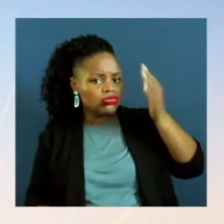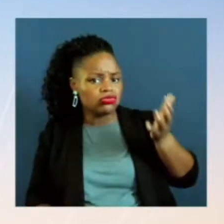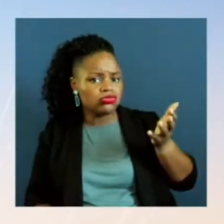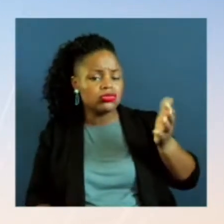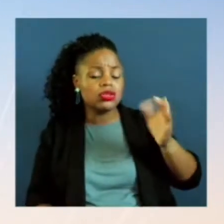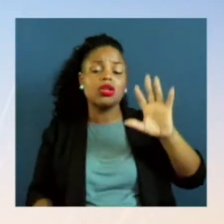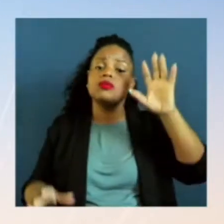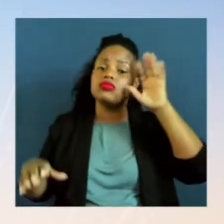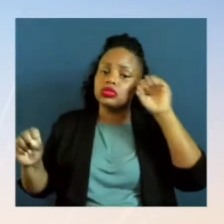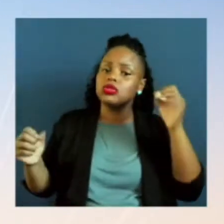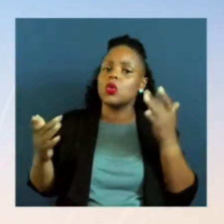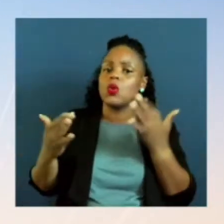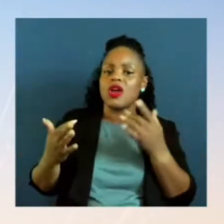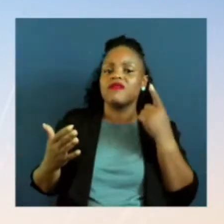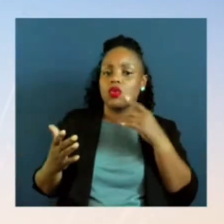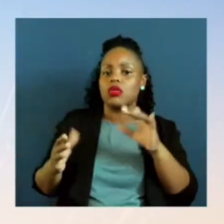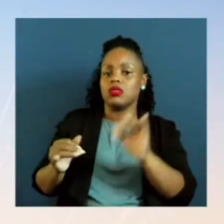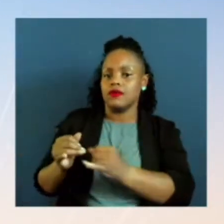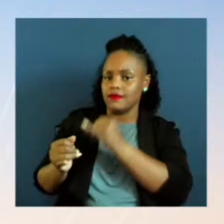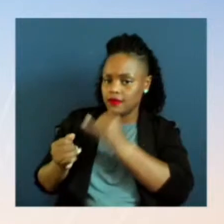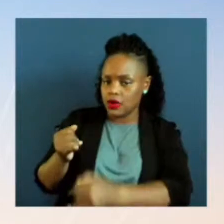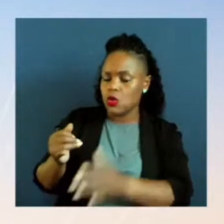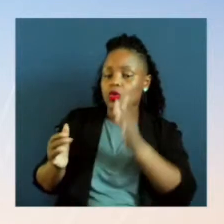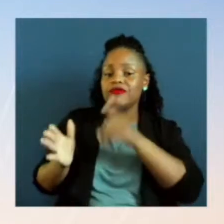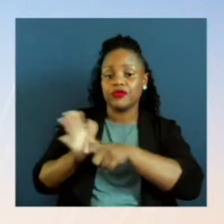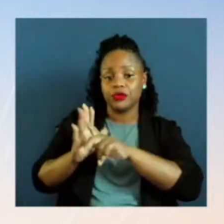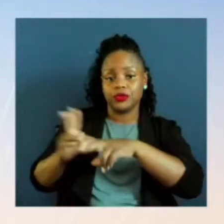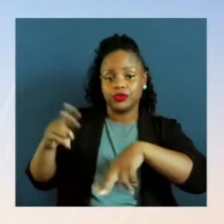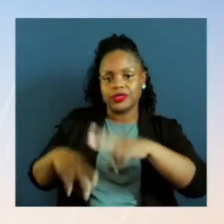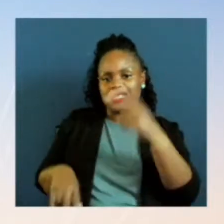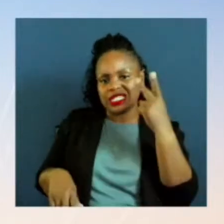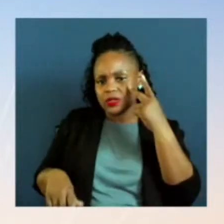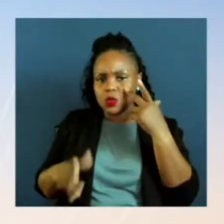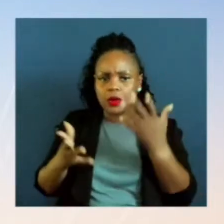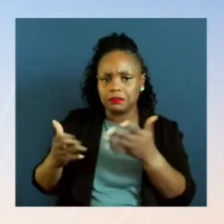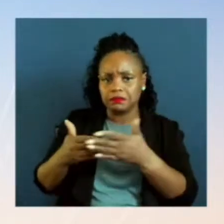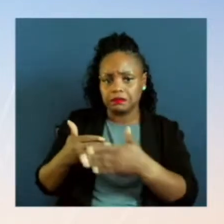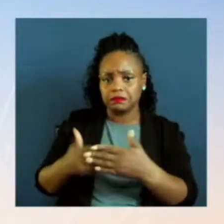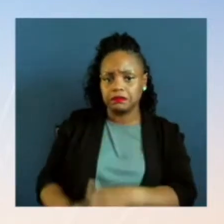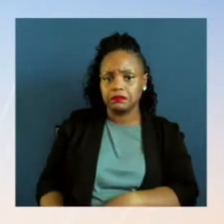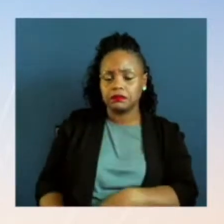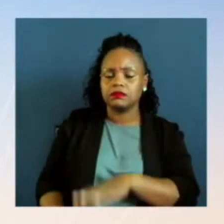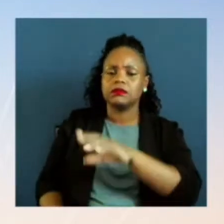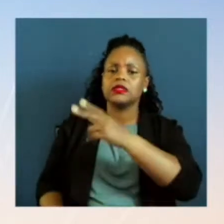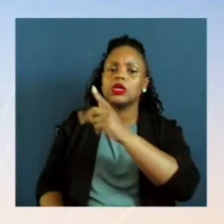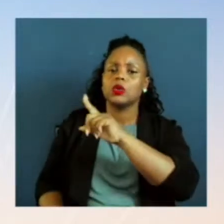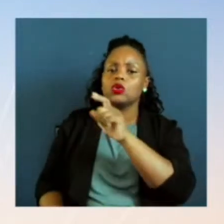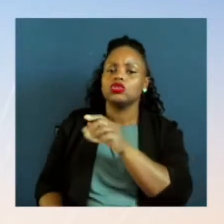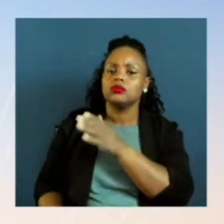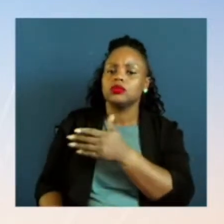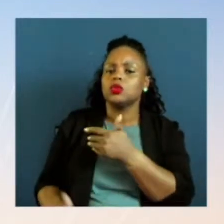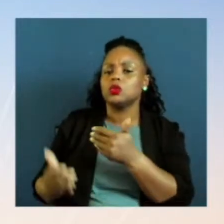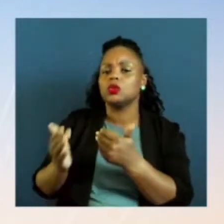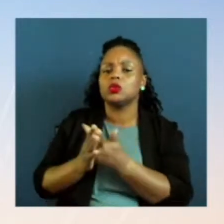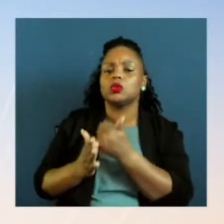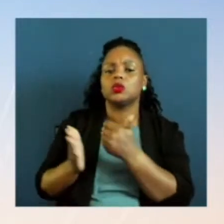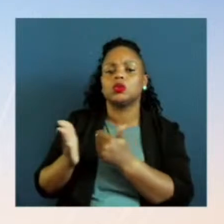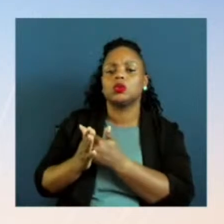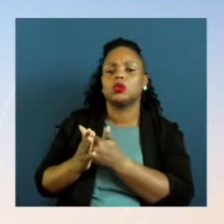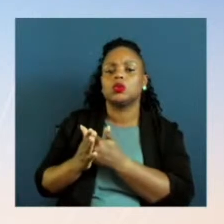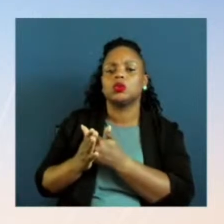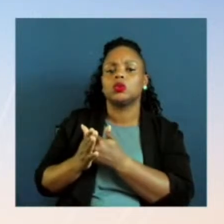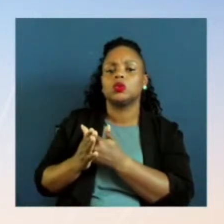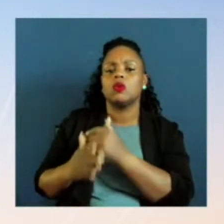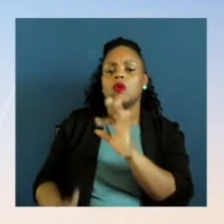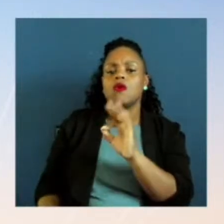it, seeing where they come out. And then secondly, on the Purdue Pharma bankruptcy, does the administration believe